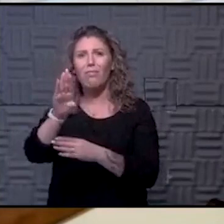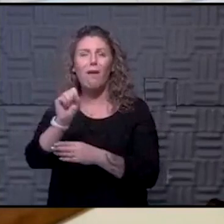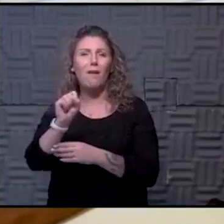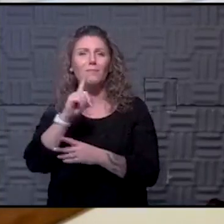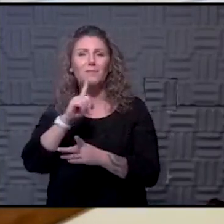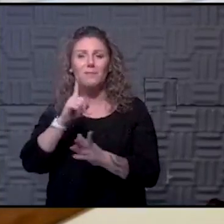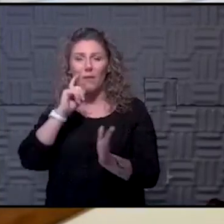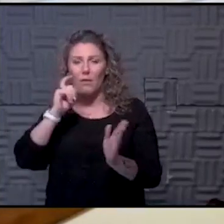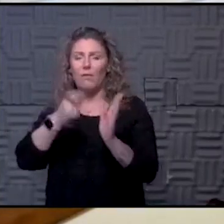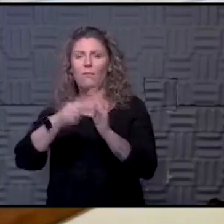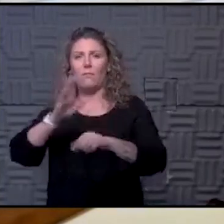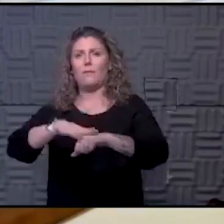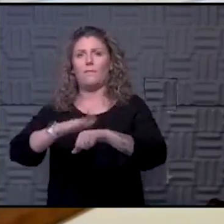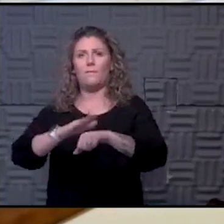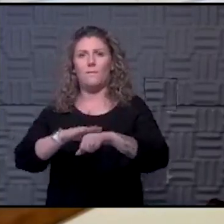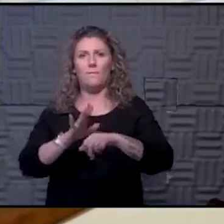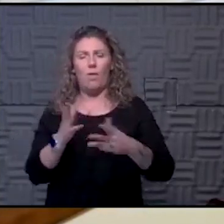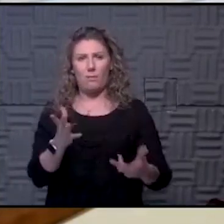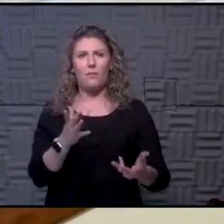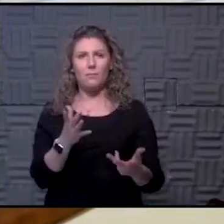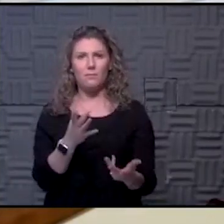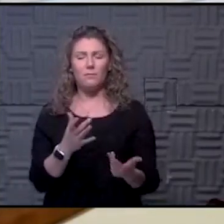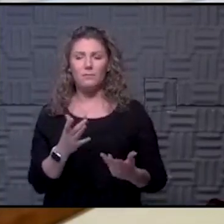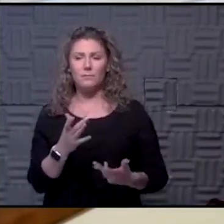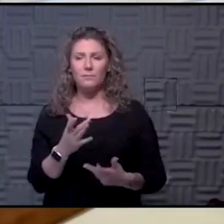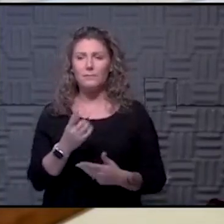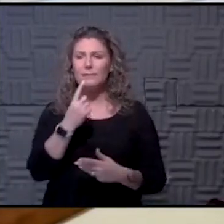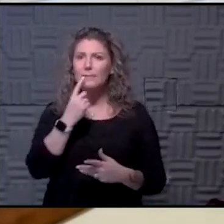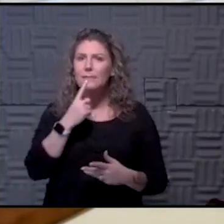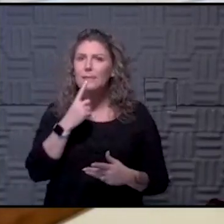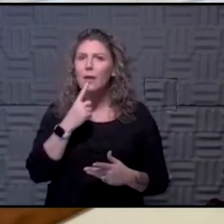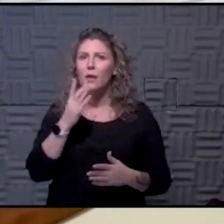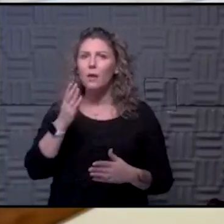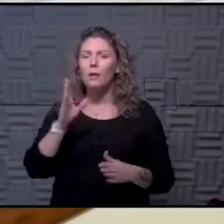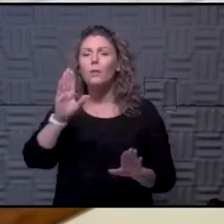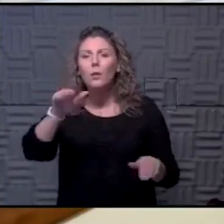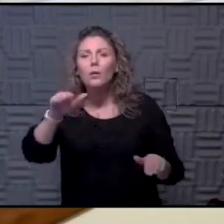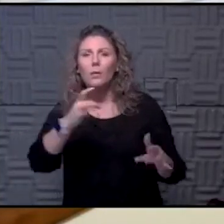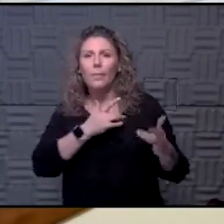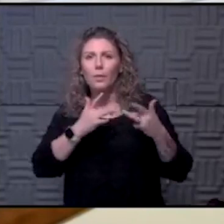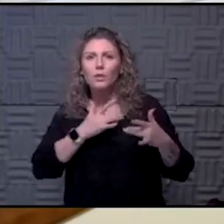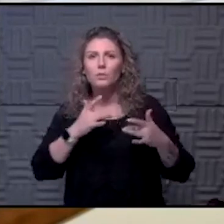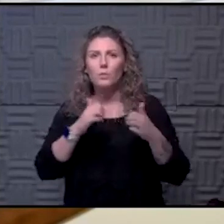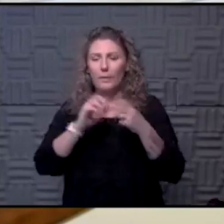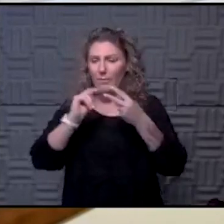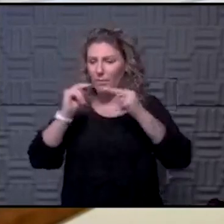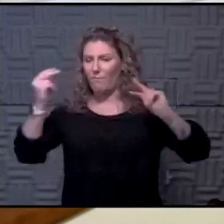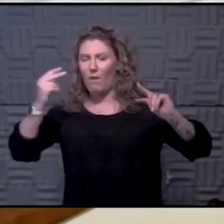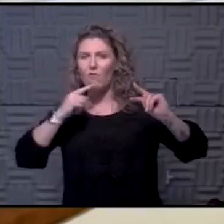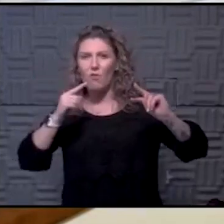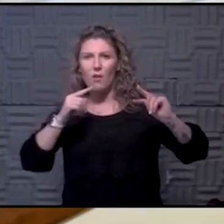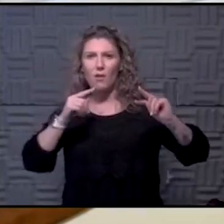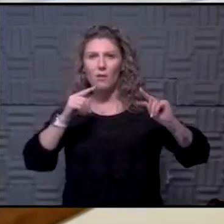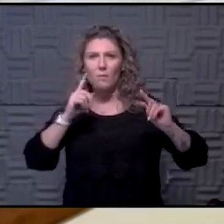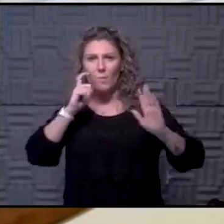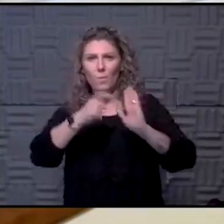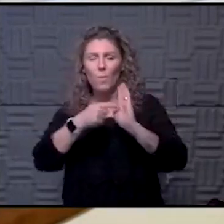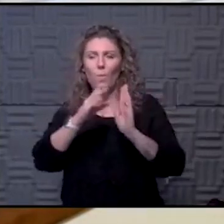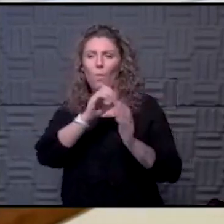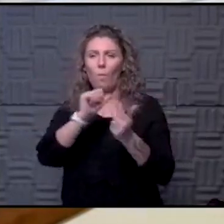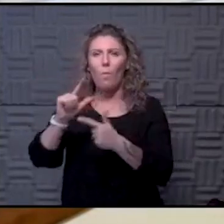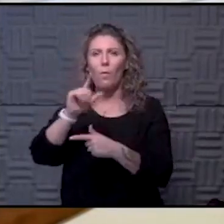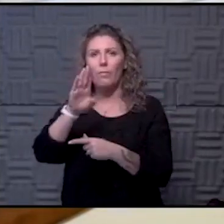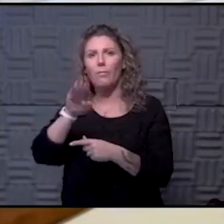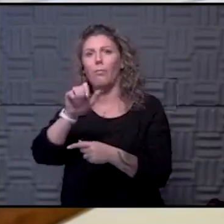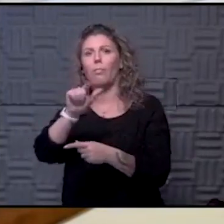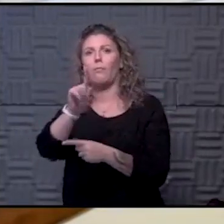a specimen that will raise the level of concern on that specimen for the variant. And so we've been working with all of the lab partners and